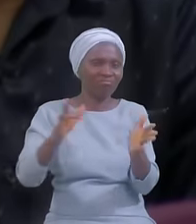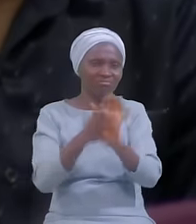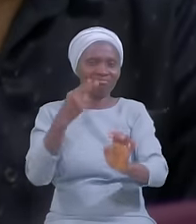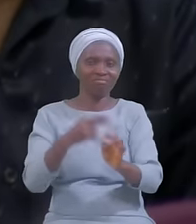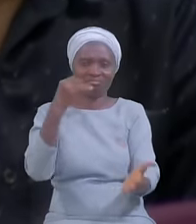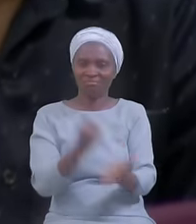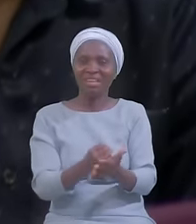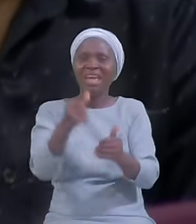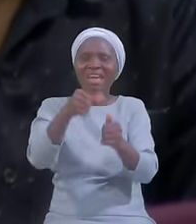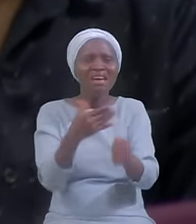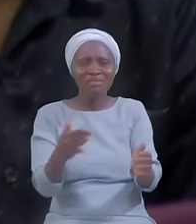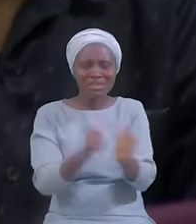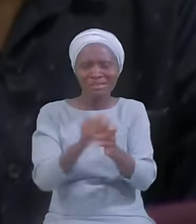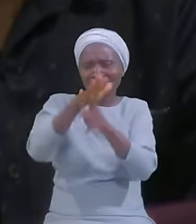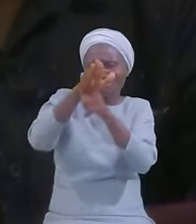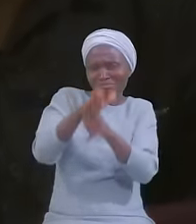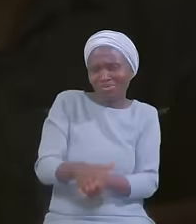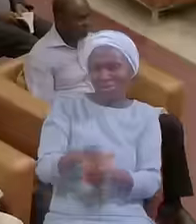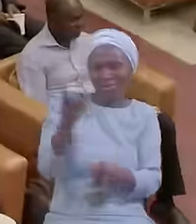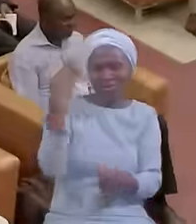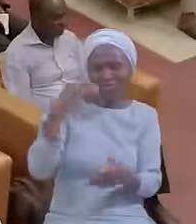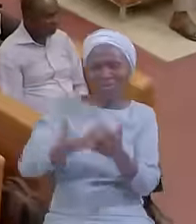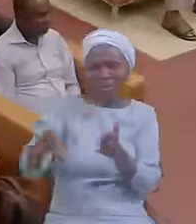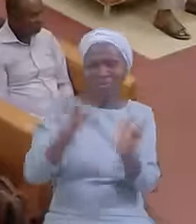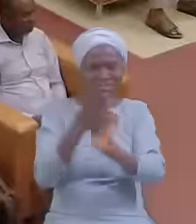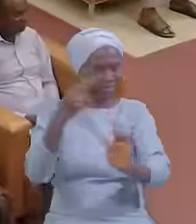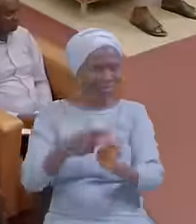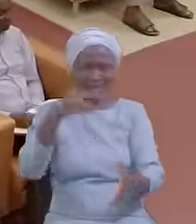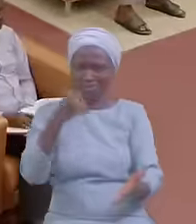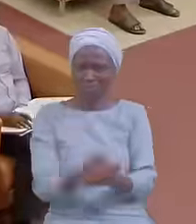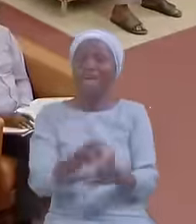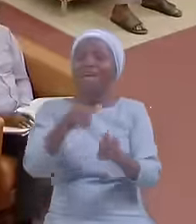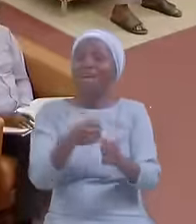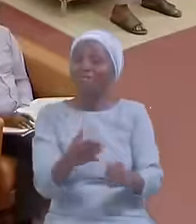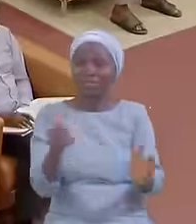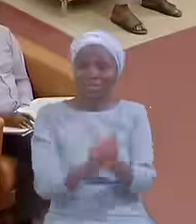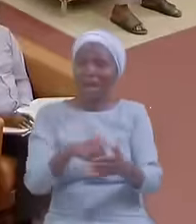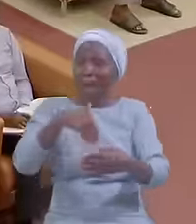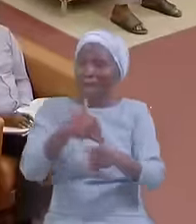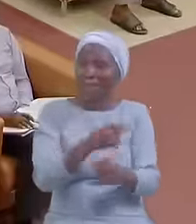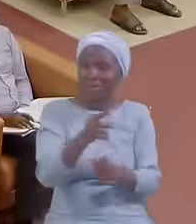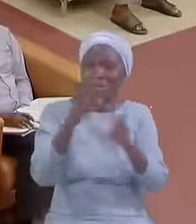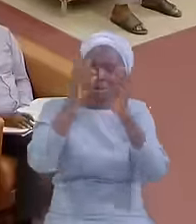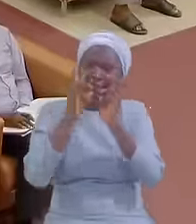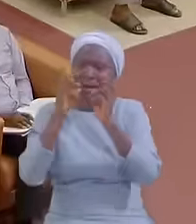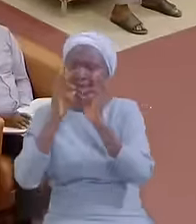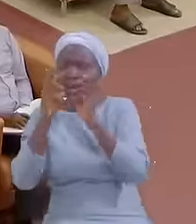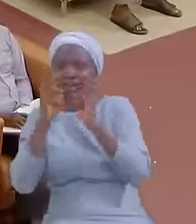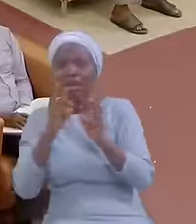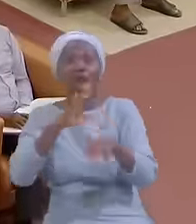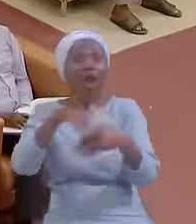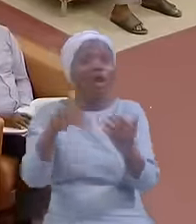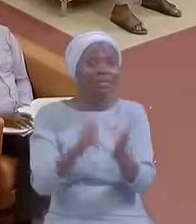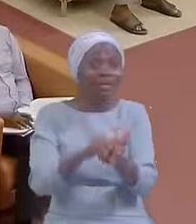Everything oppressive, taken away. Everything that makes us cry and cry and cry, taken